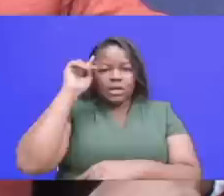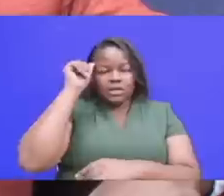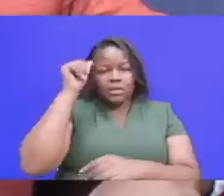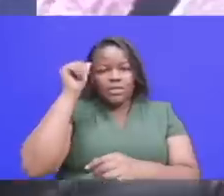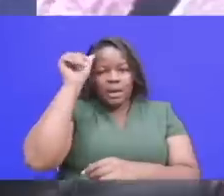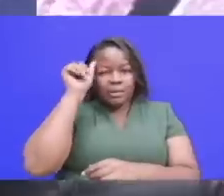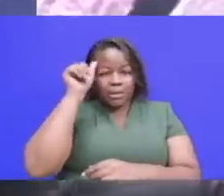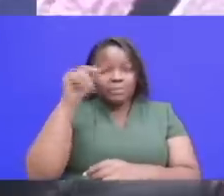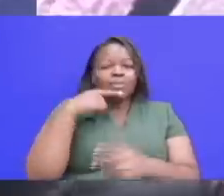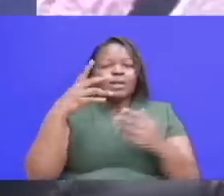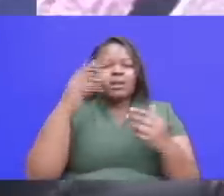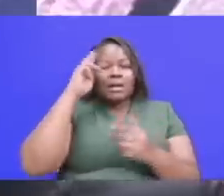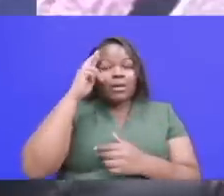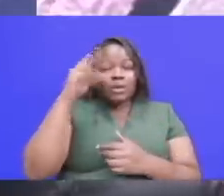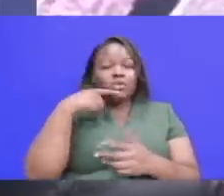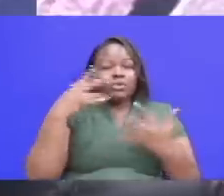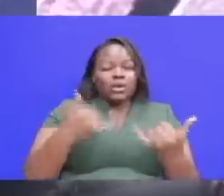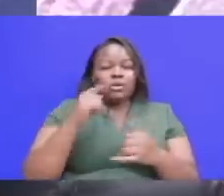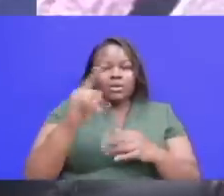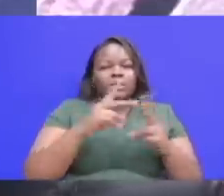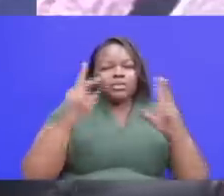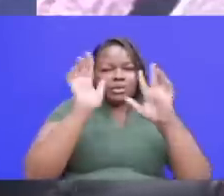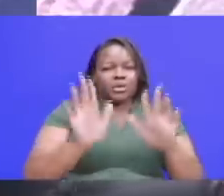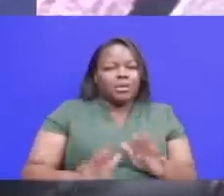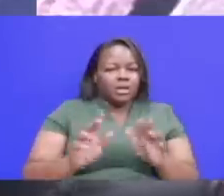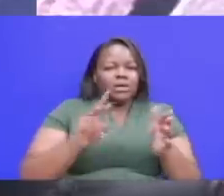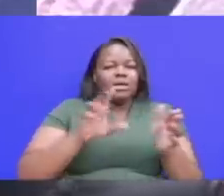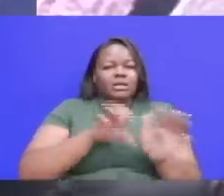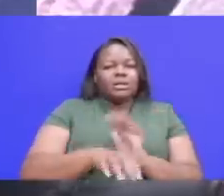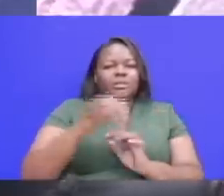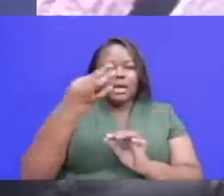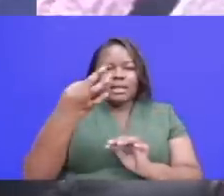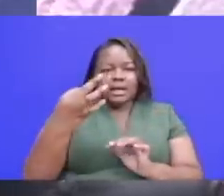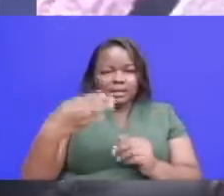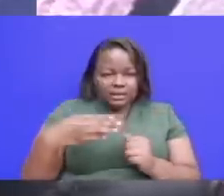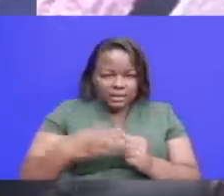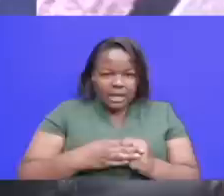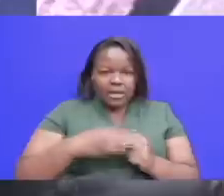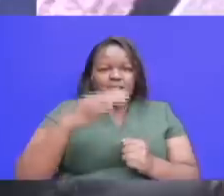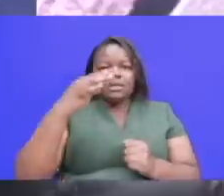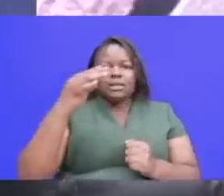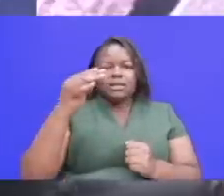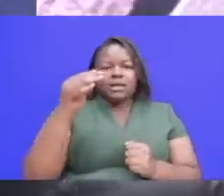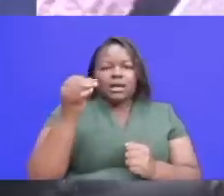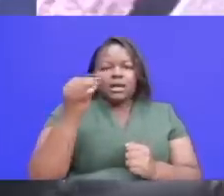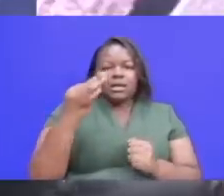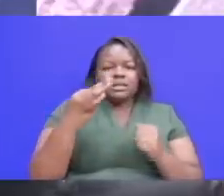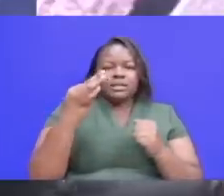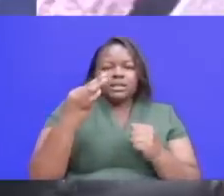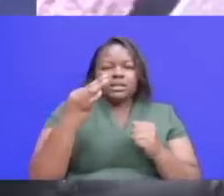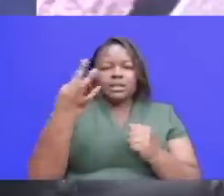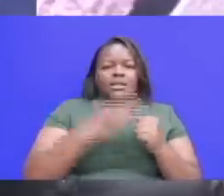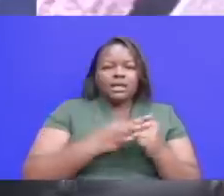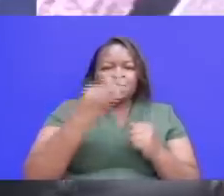Beloved viewer, this is such a wonderful... Read it once again, 39, 40, 41, and 42 of the book of Genesis. You read it once